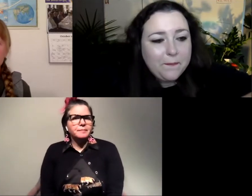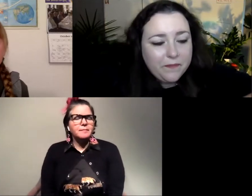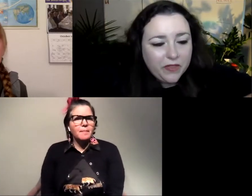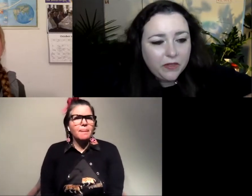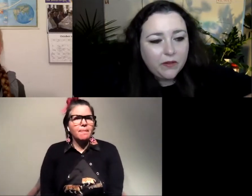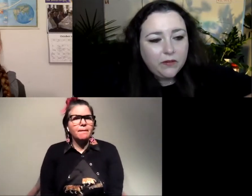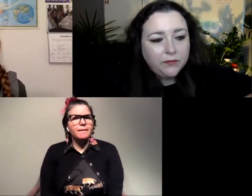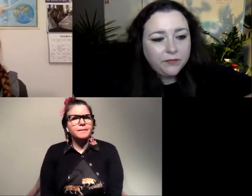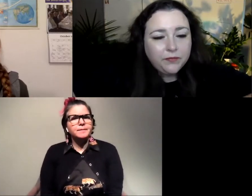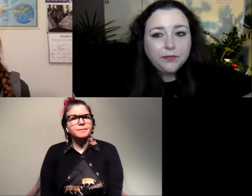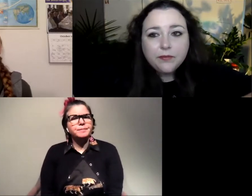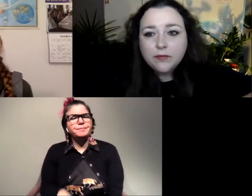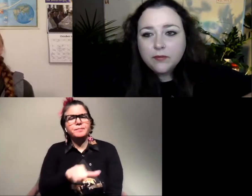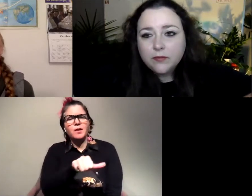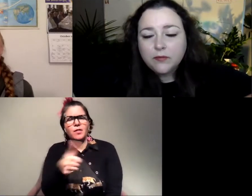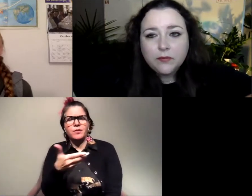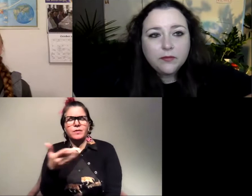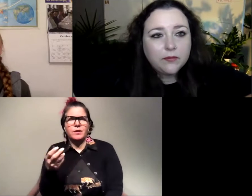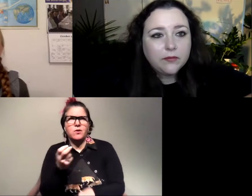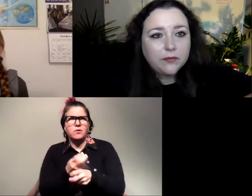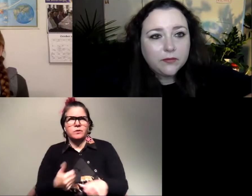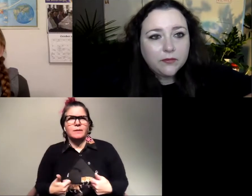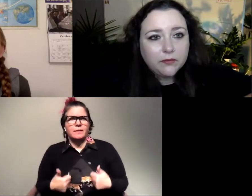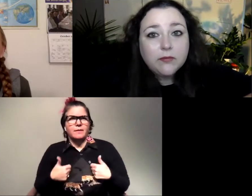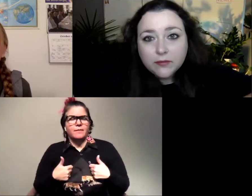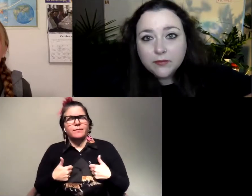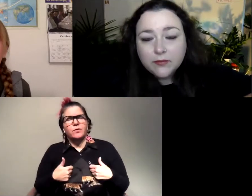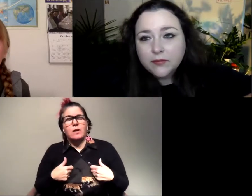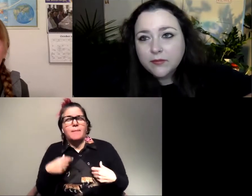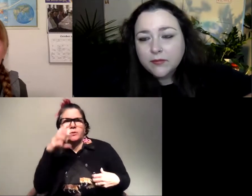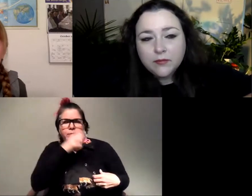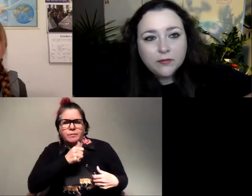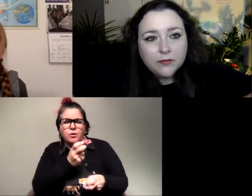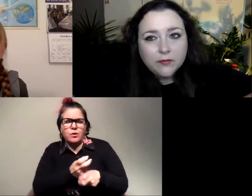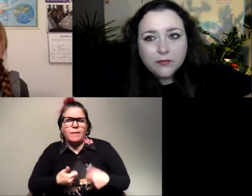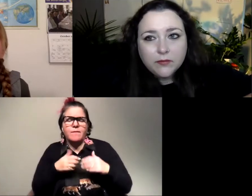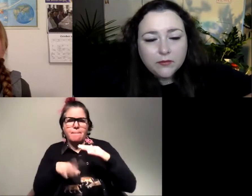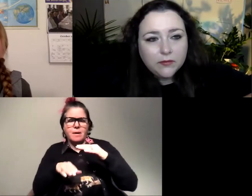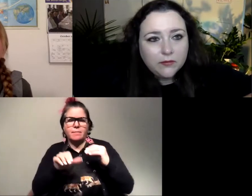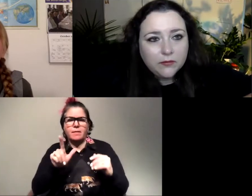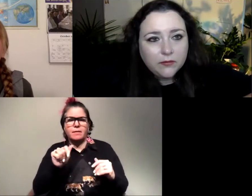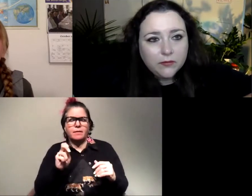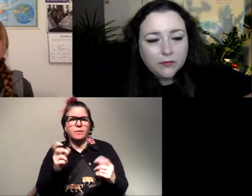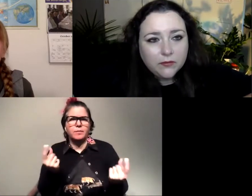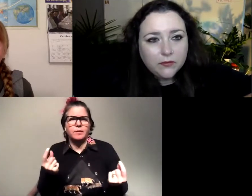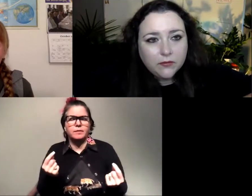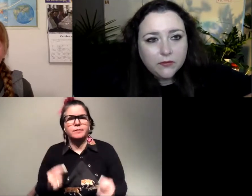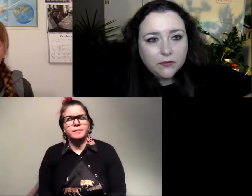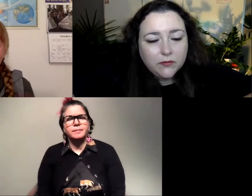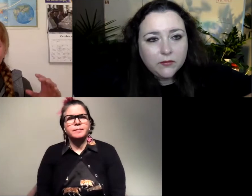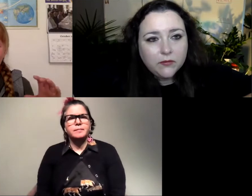Another thing that can sometimes make it hard to live, or I imagine it might make it hard to live in the bottom of a lake, is that